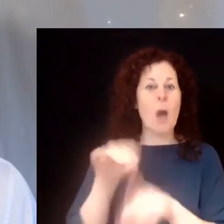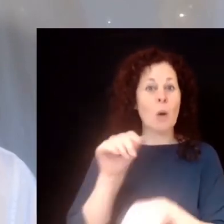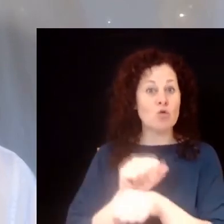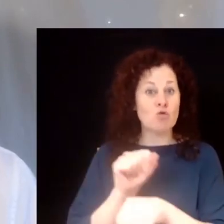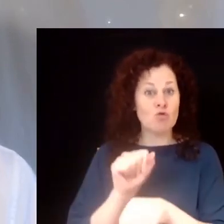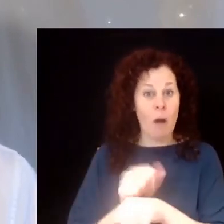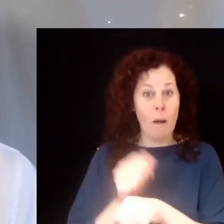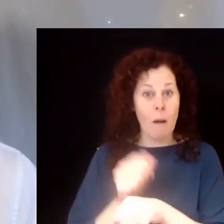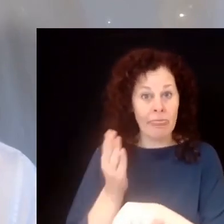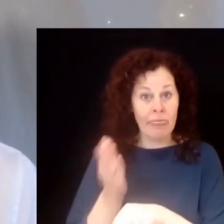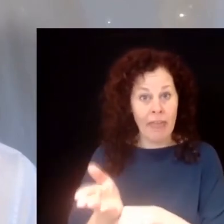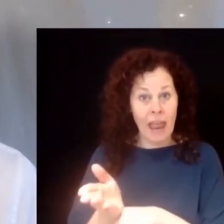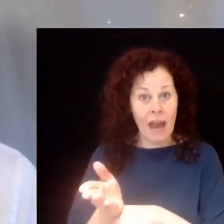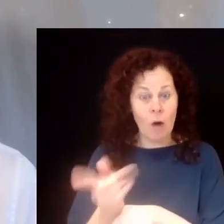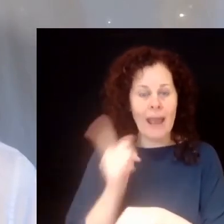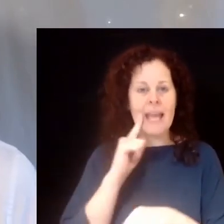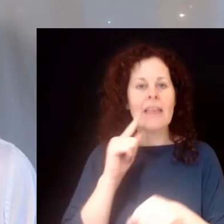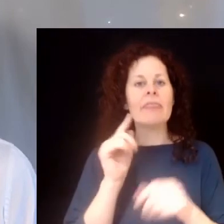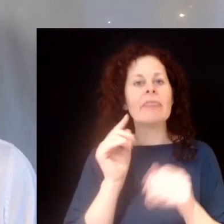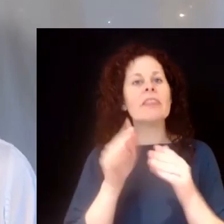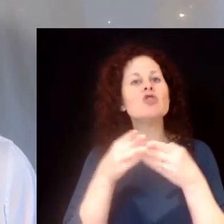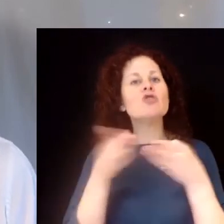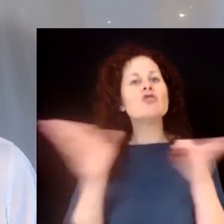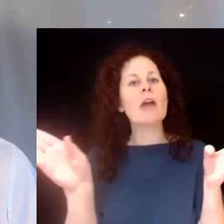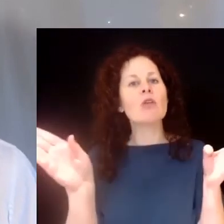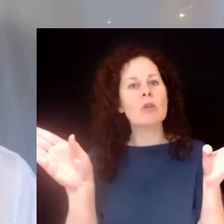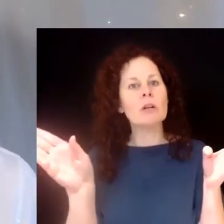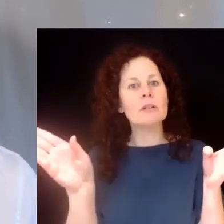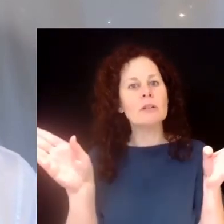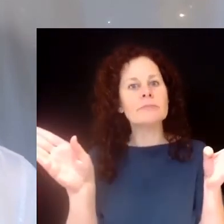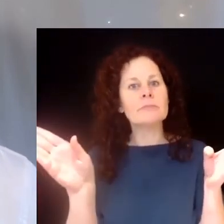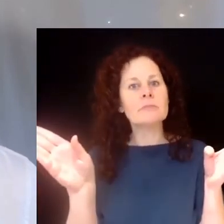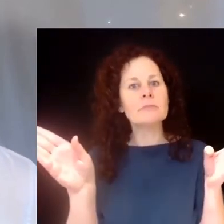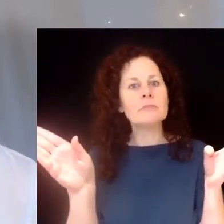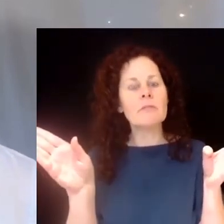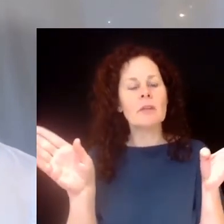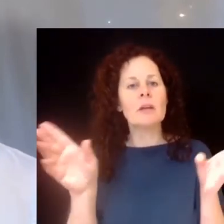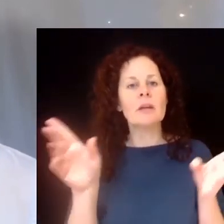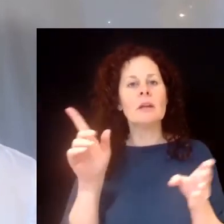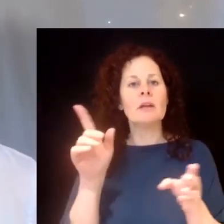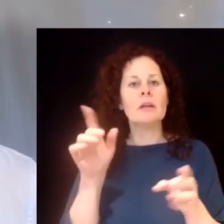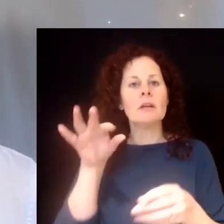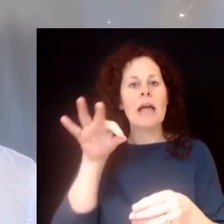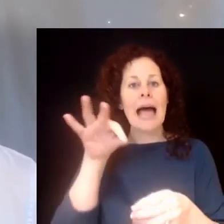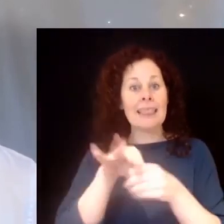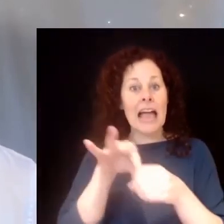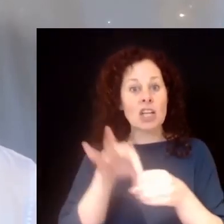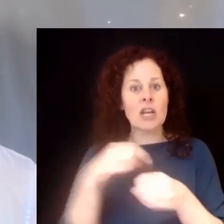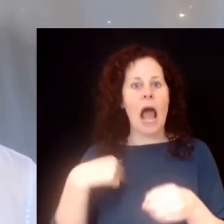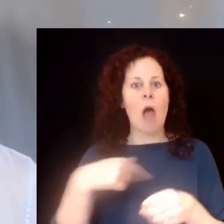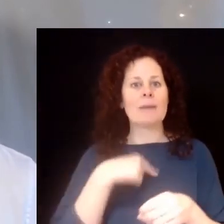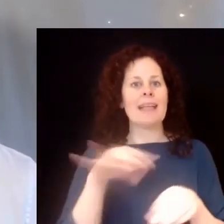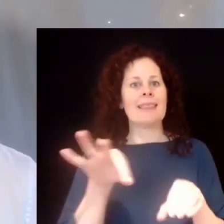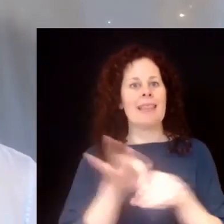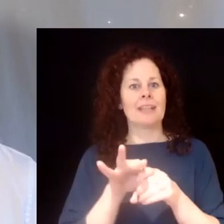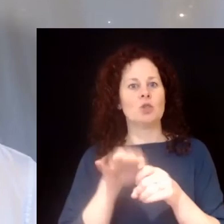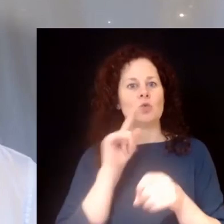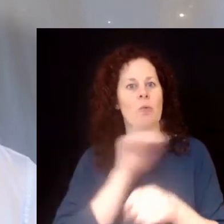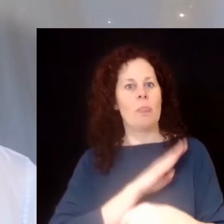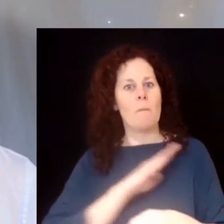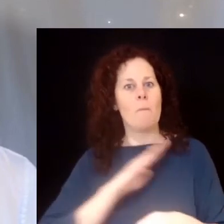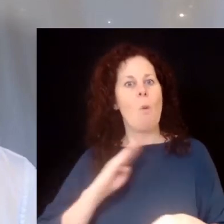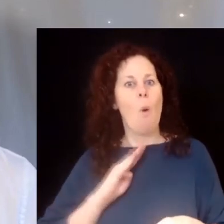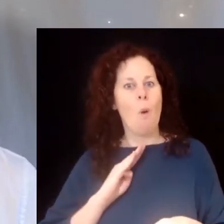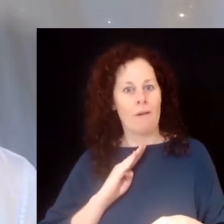into the dorm. I got a job at the Associated Students, and then, in a special election, I became the only freshman ever elected to the